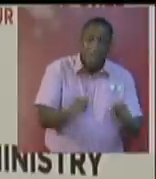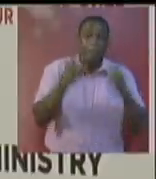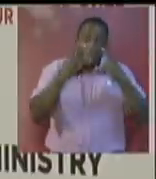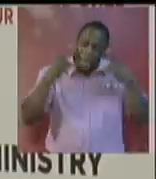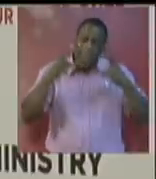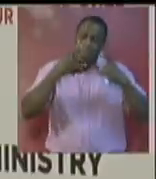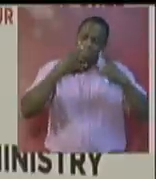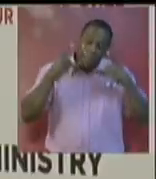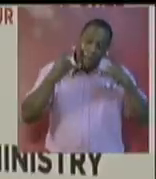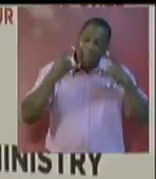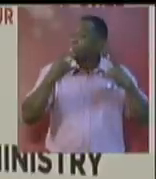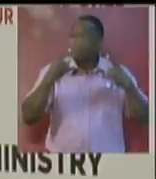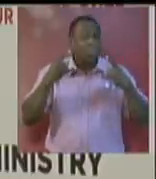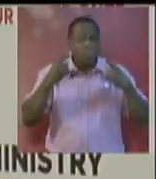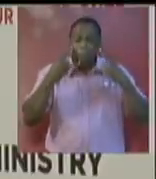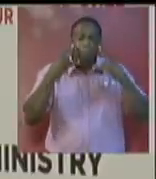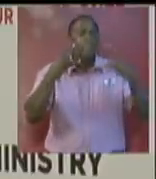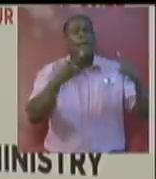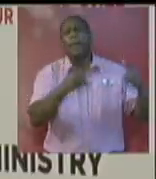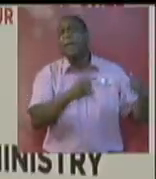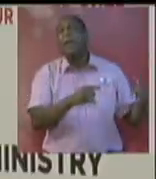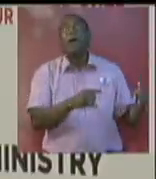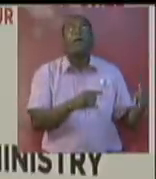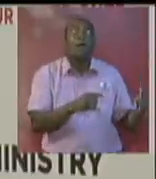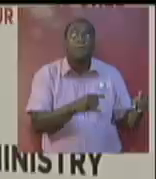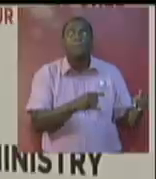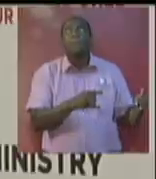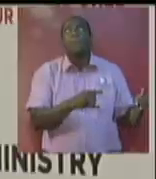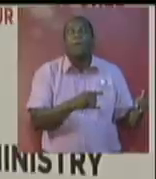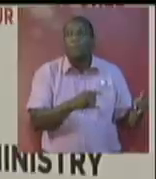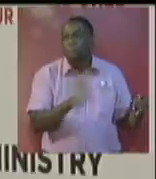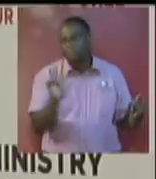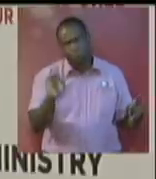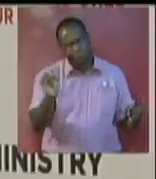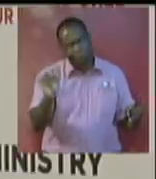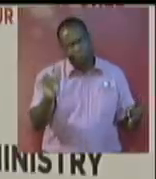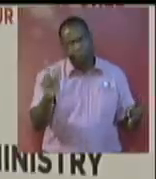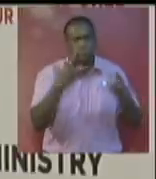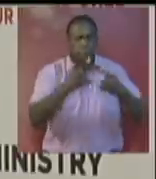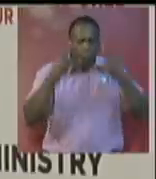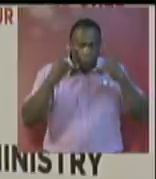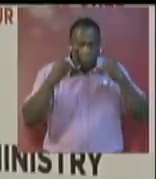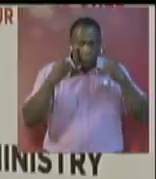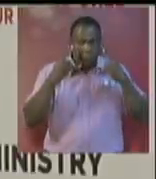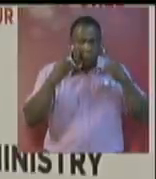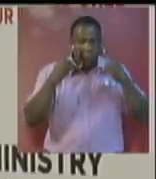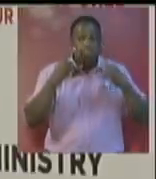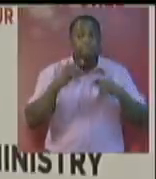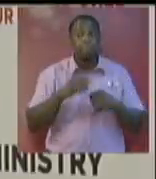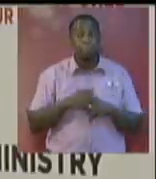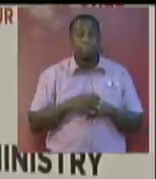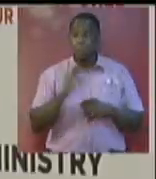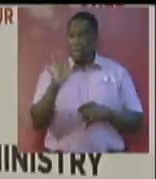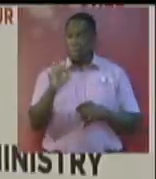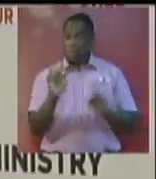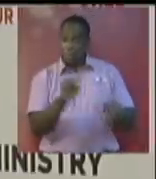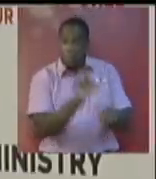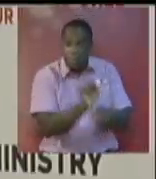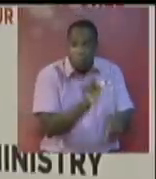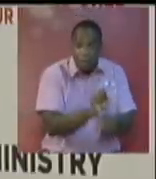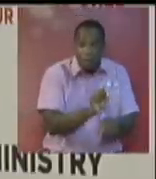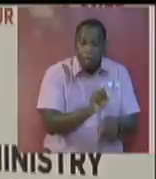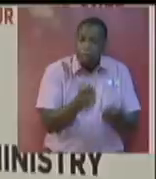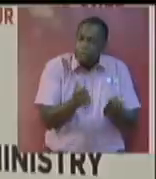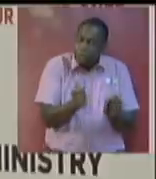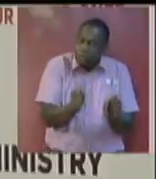times. Maintain your social distance at work. I know if you are working in a space and you're there for 8